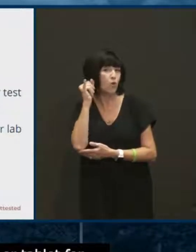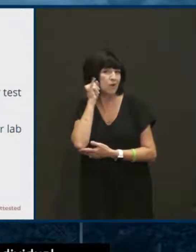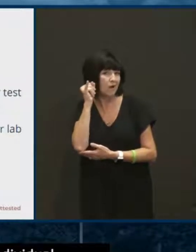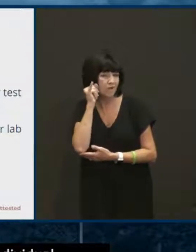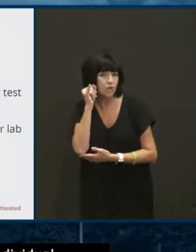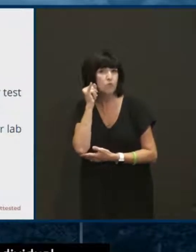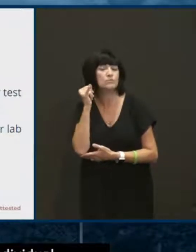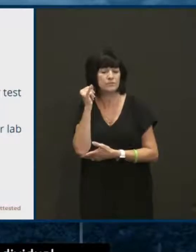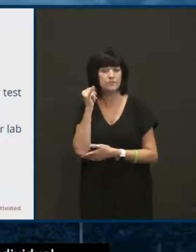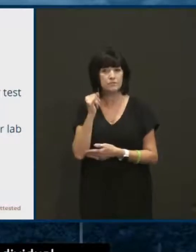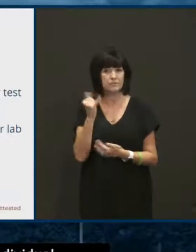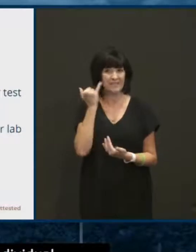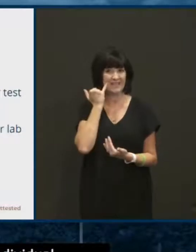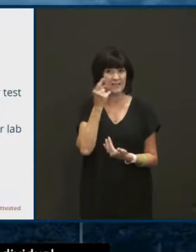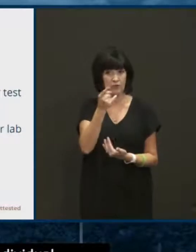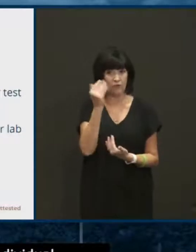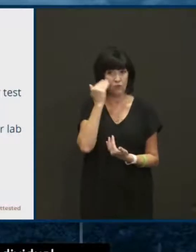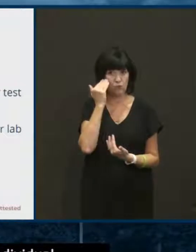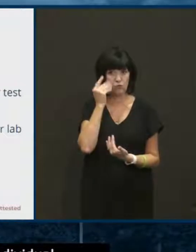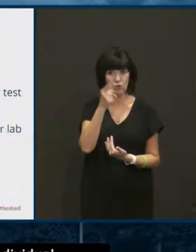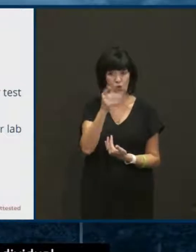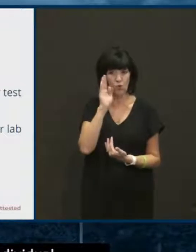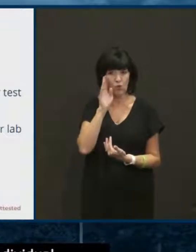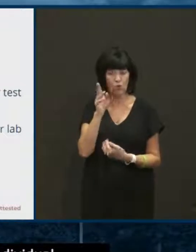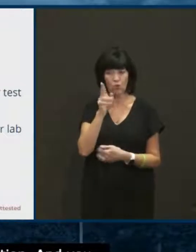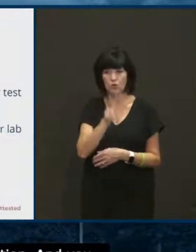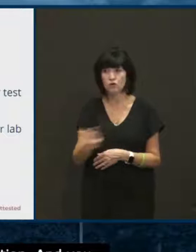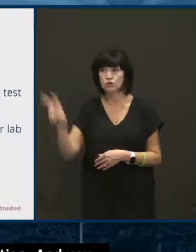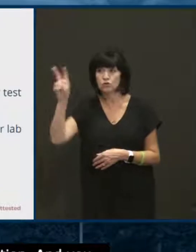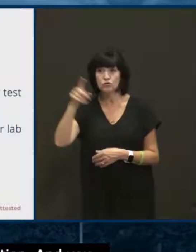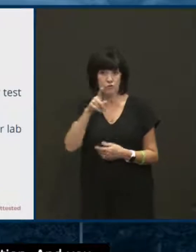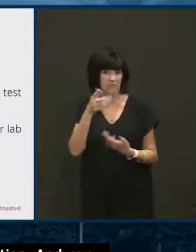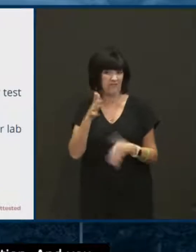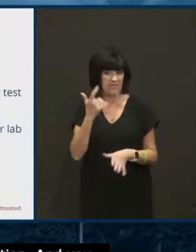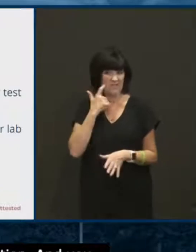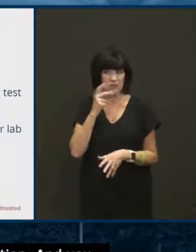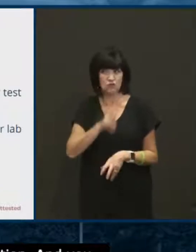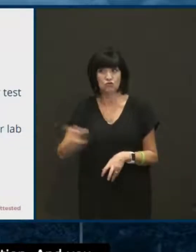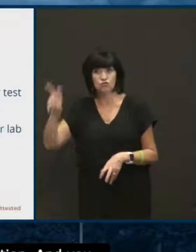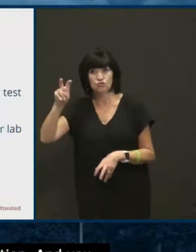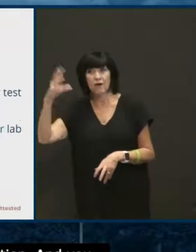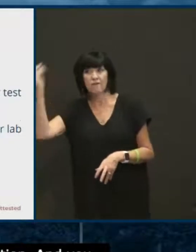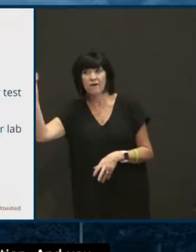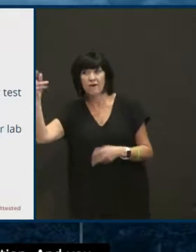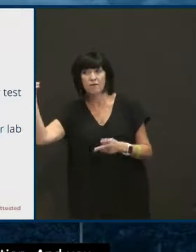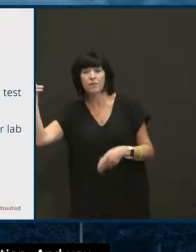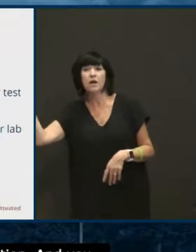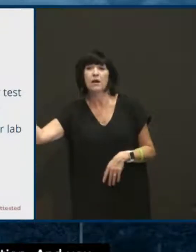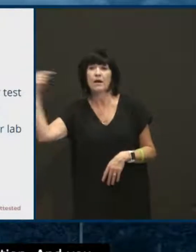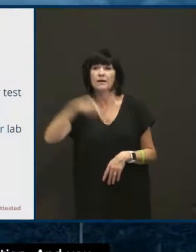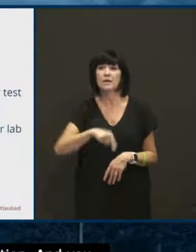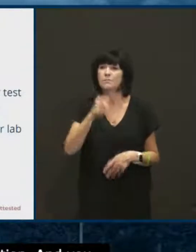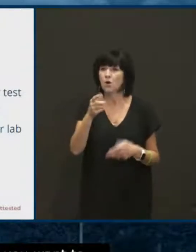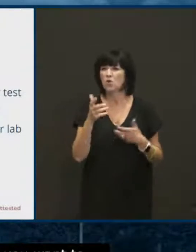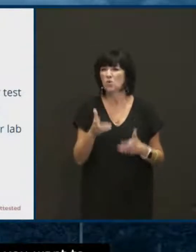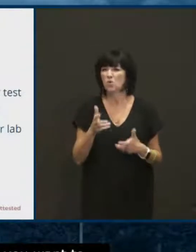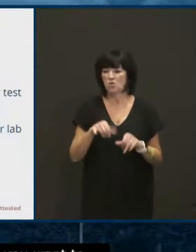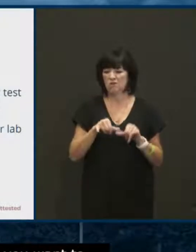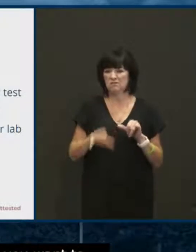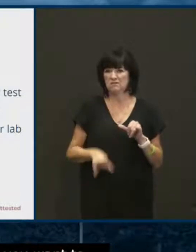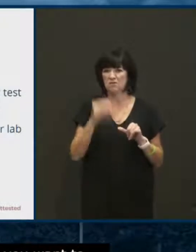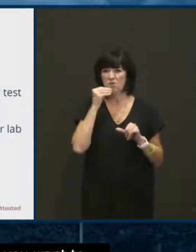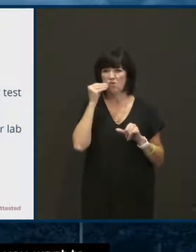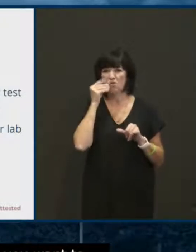or you're traveling, or you traveled a week or so ago and you want to make sure everything's okay. You could, more or less figure this out on your calendar when